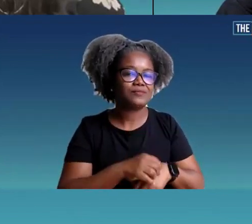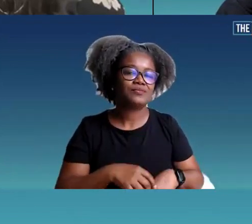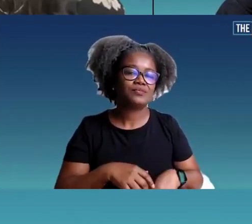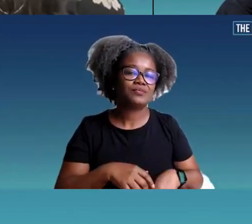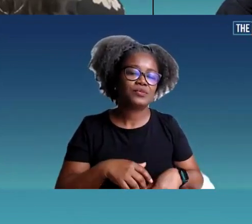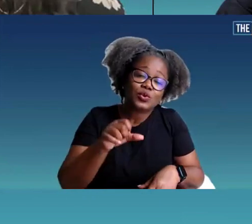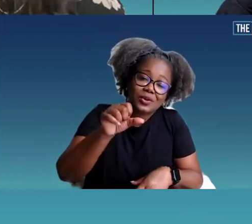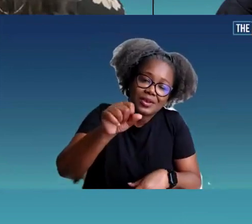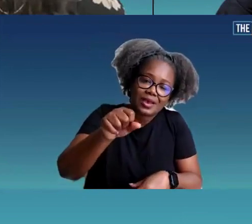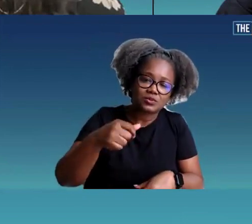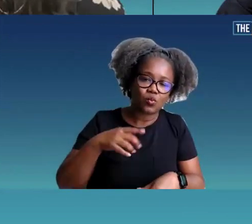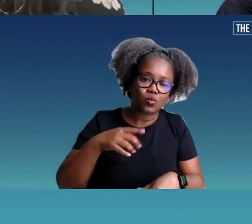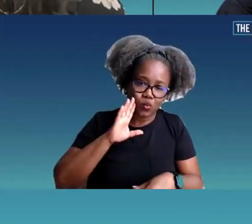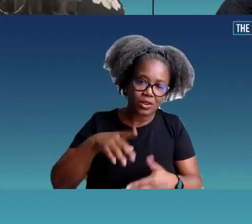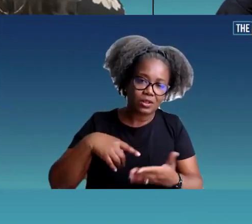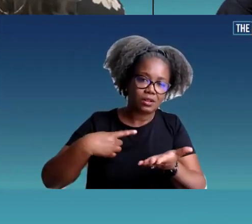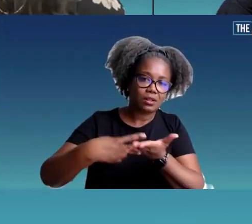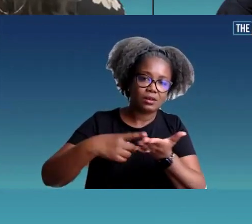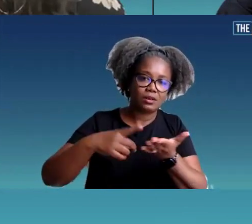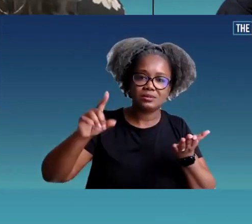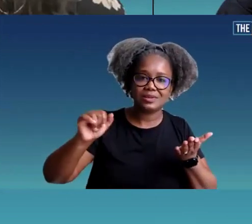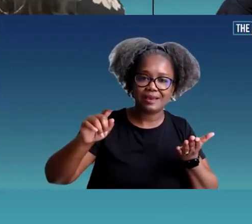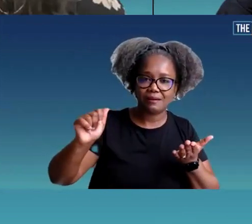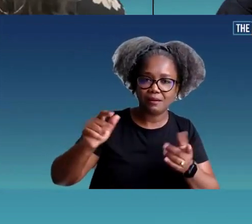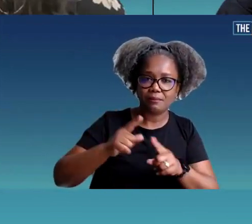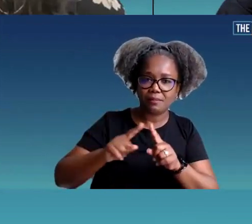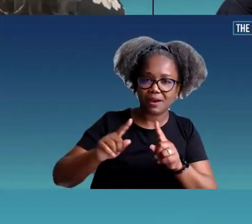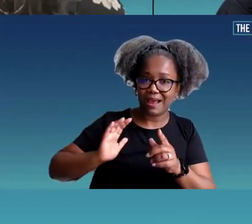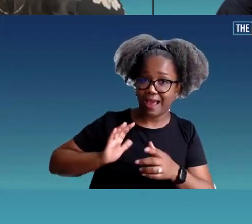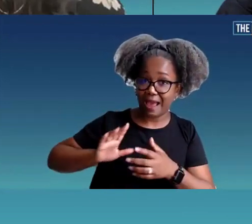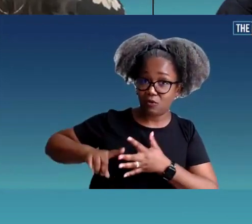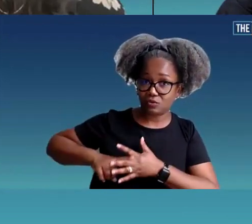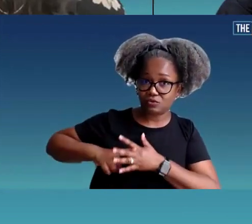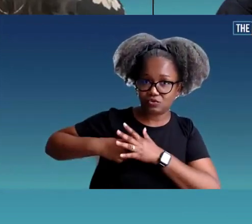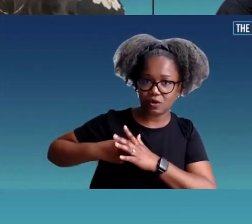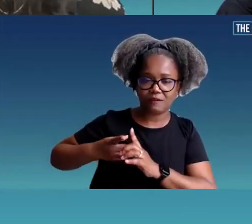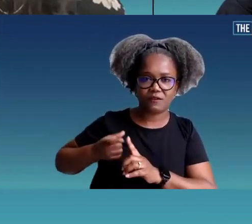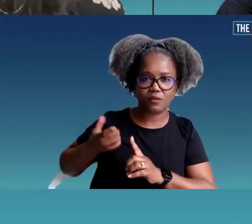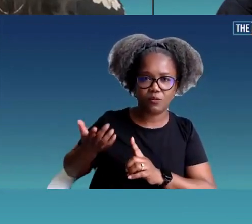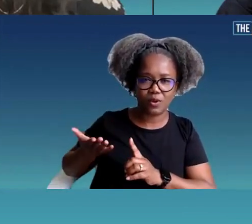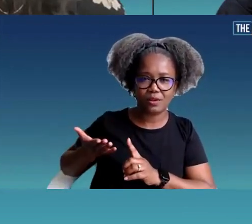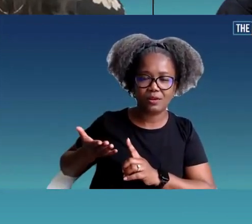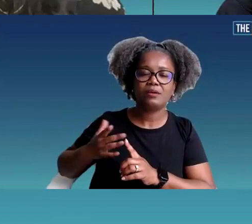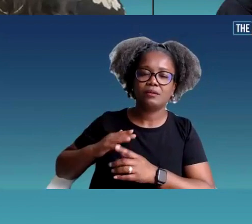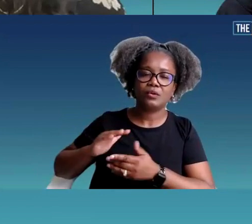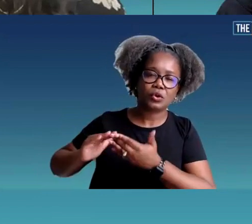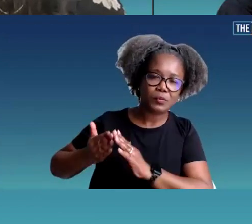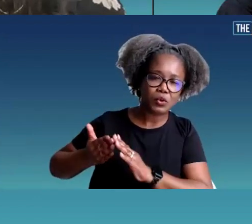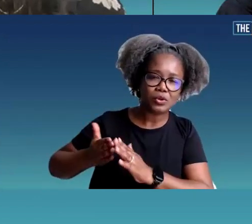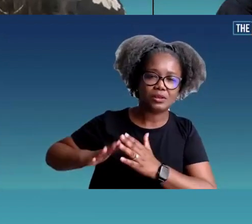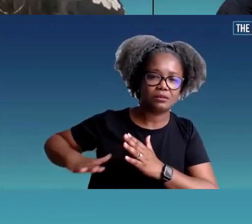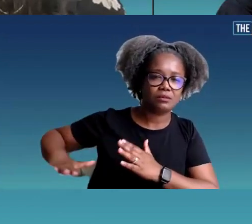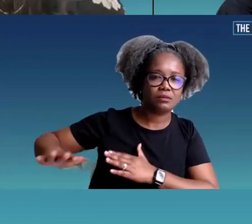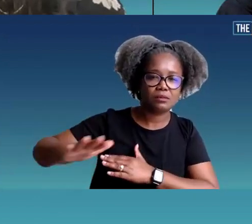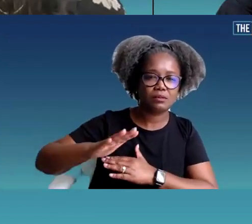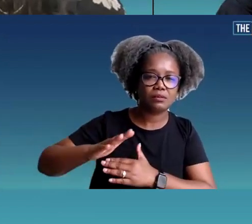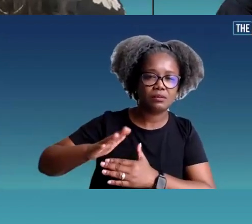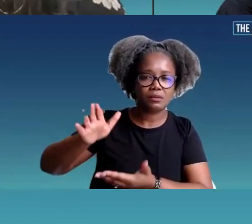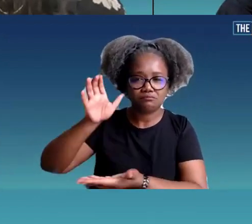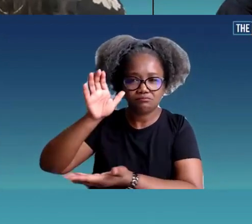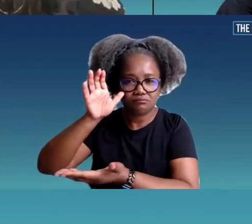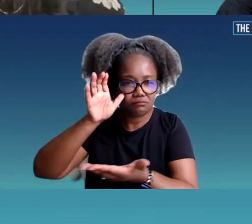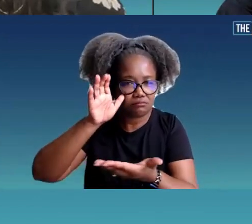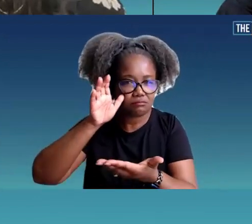that we got started was hearing from community members, and so gathering data through focus groups. So data isn't just something that's owned